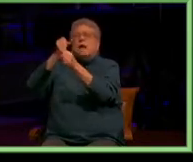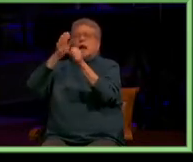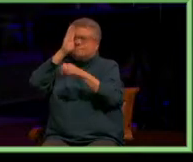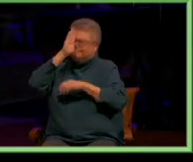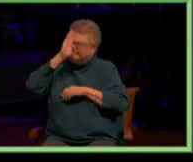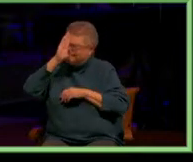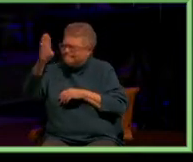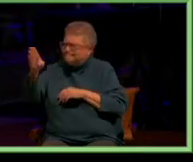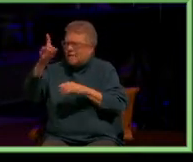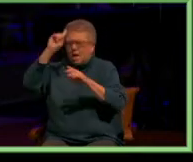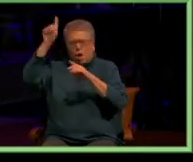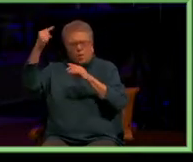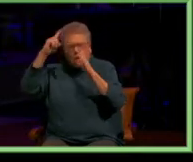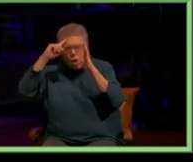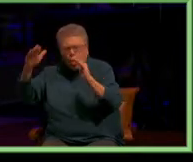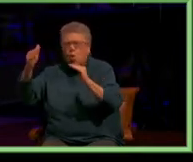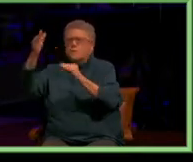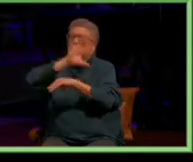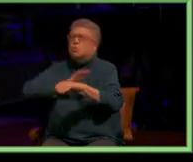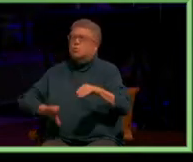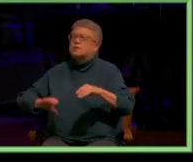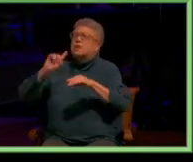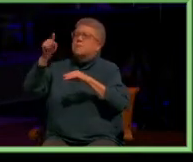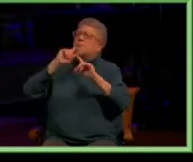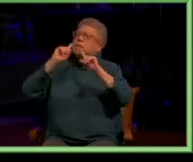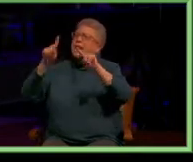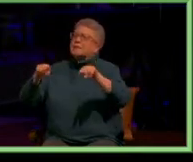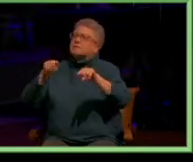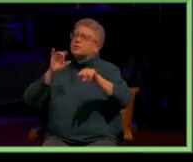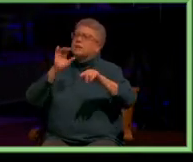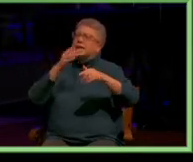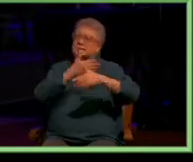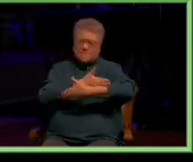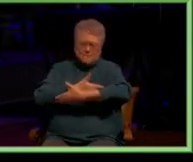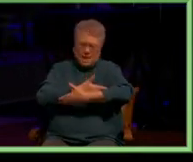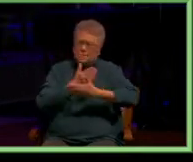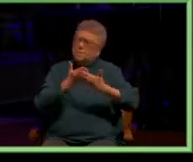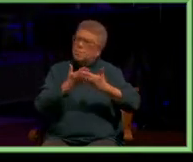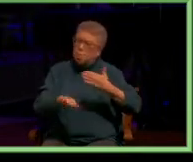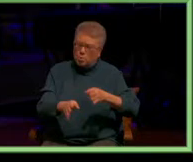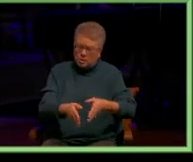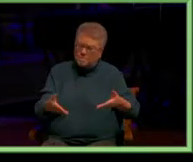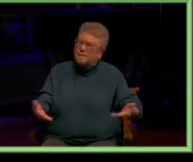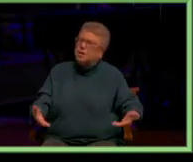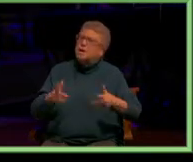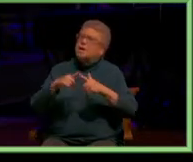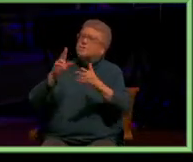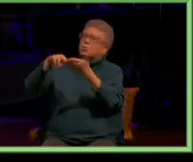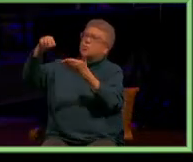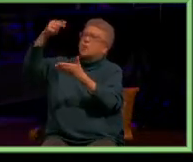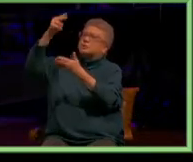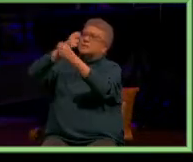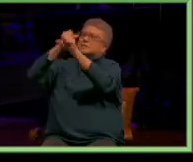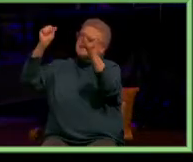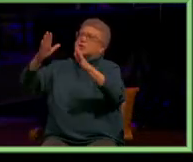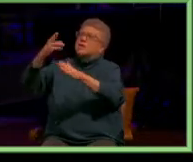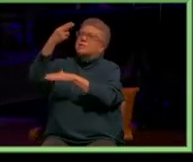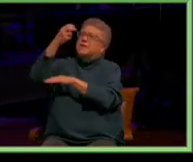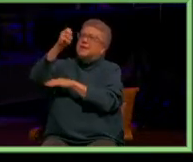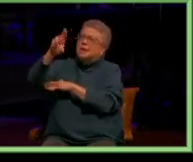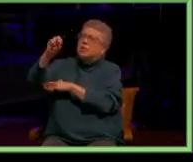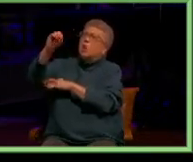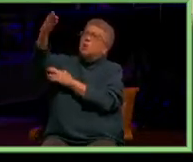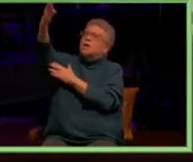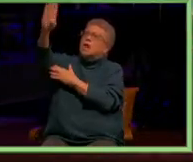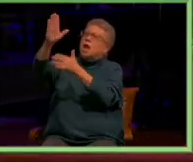only hope is in Christ. My only answer is in the babe in the manger. My only truth is in the resurrection. Savior, the hero of the story, God in the flesh. I